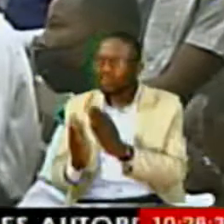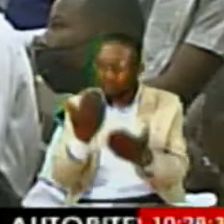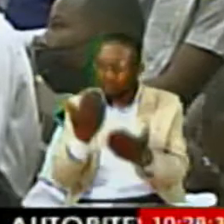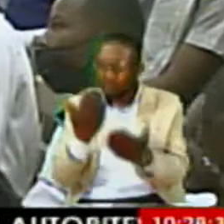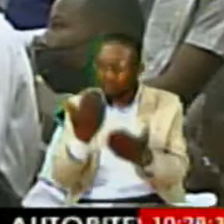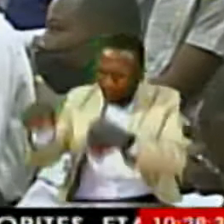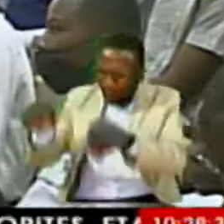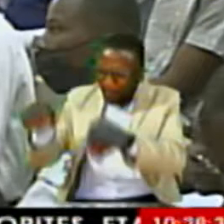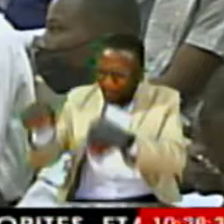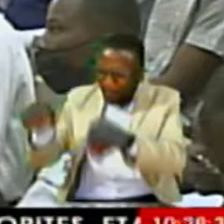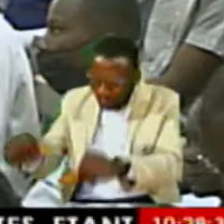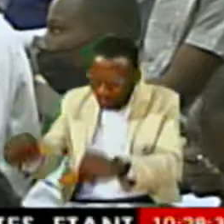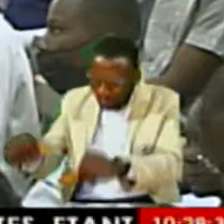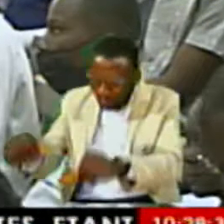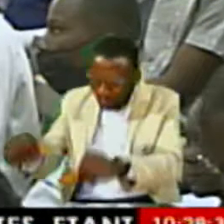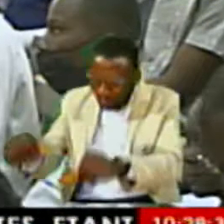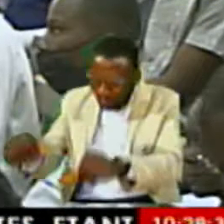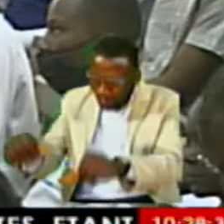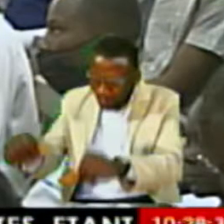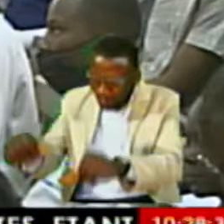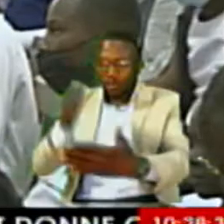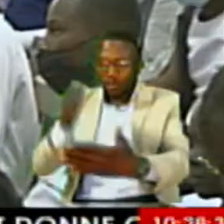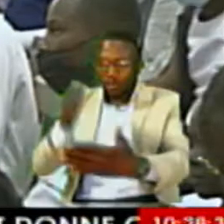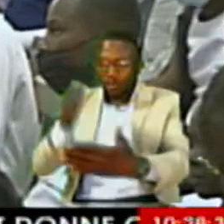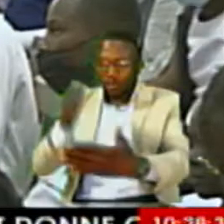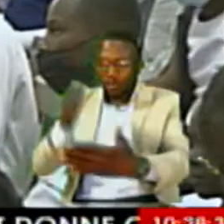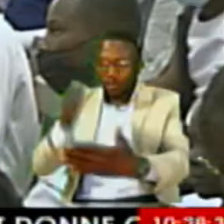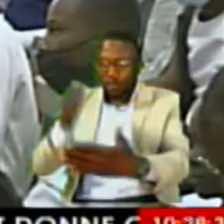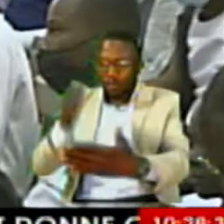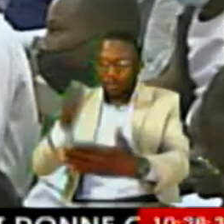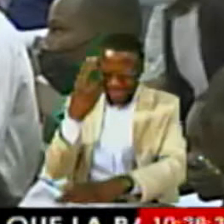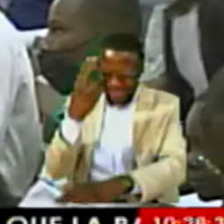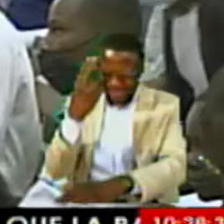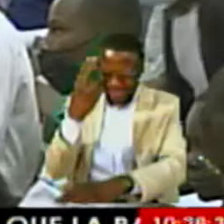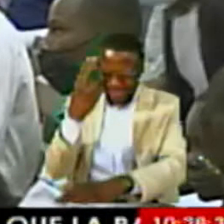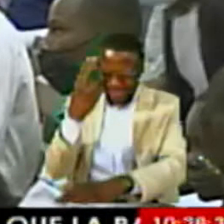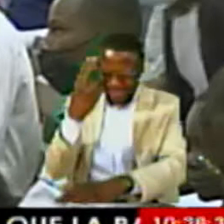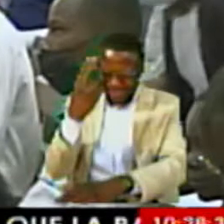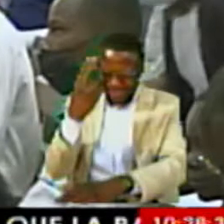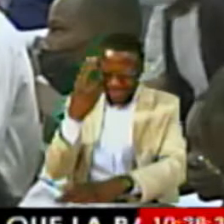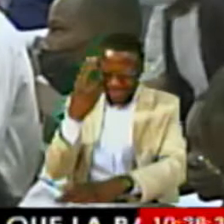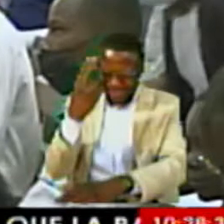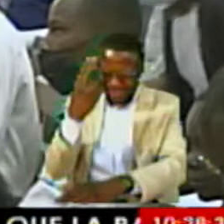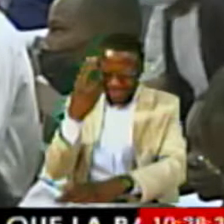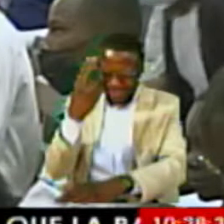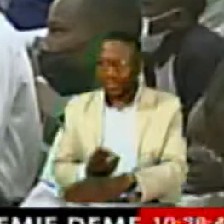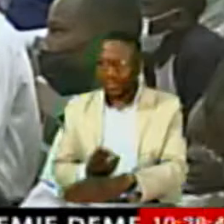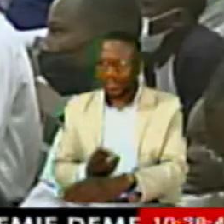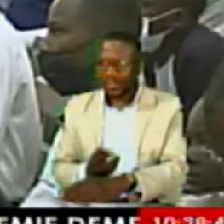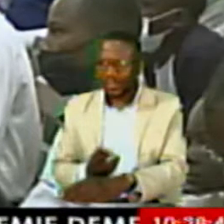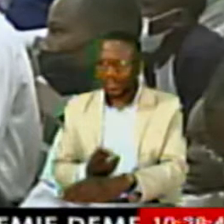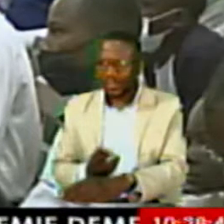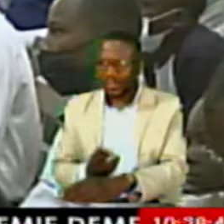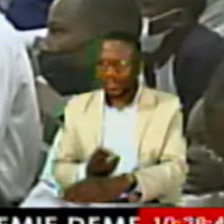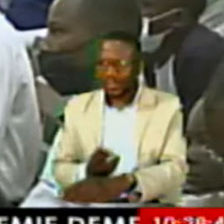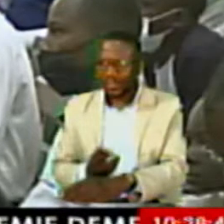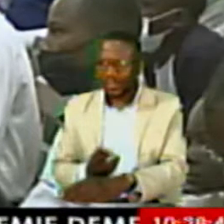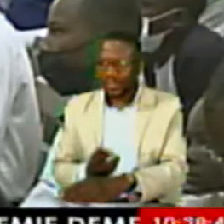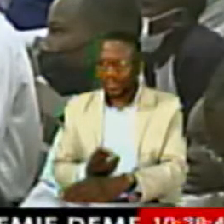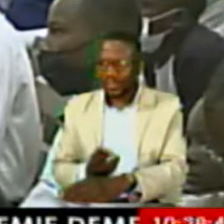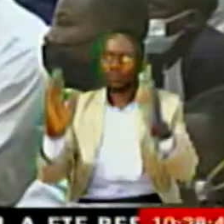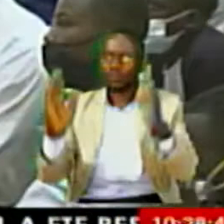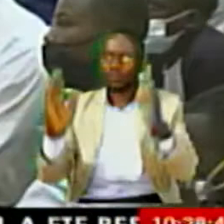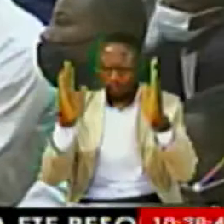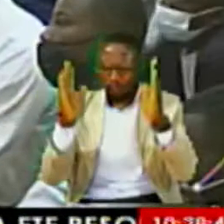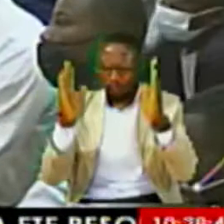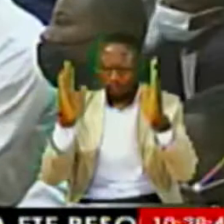Un temps va venir. The time shall come. Où c'est l'esprit de Dieu. That it's the spirit of God. Qui commencera à prier à votre faveur. Which shall be praying